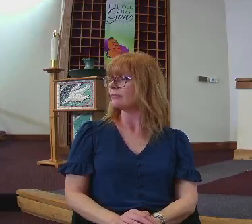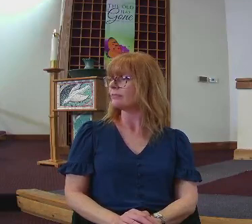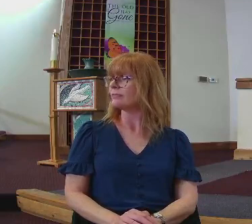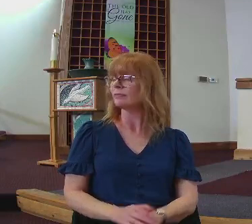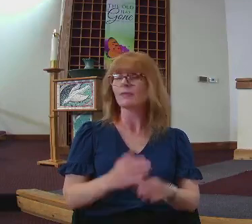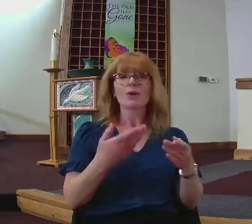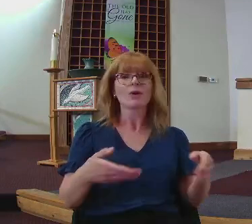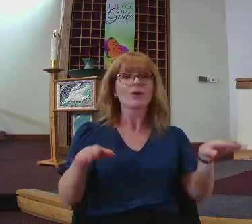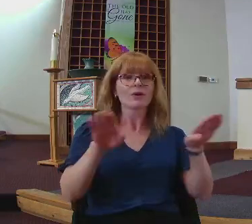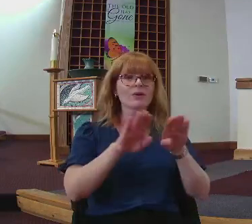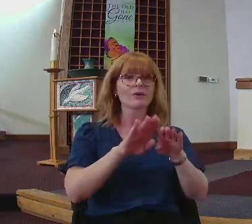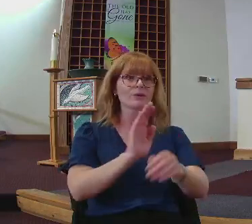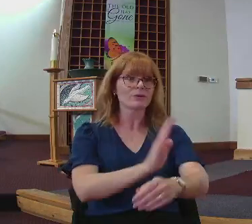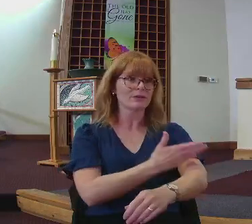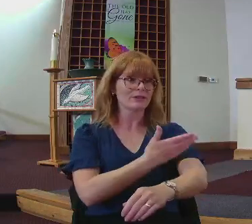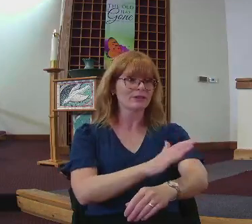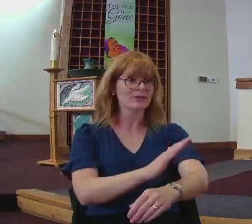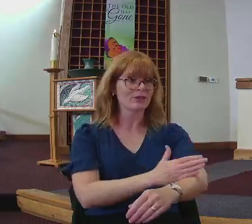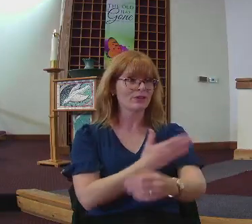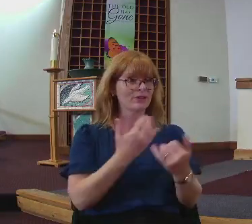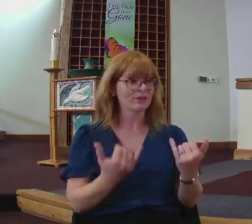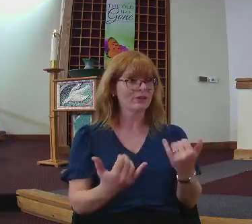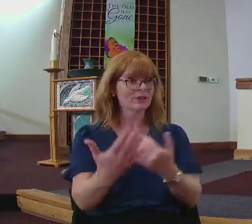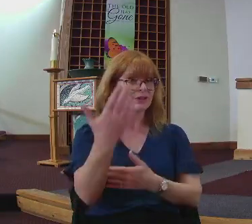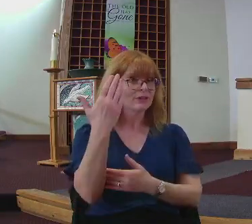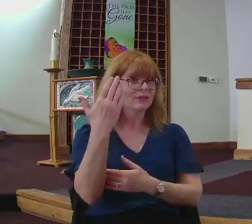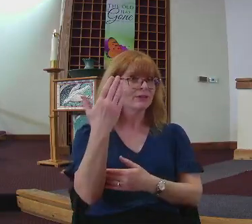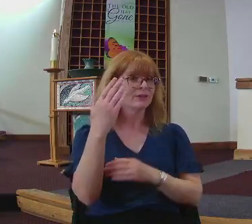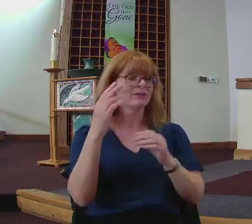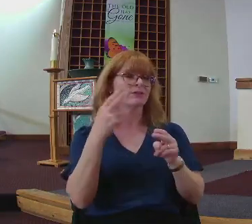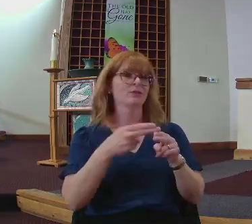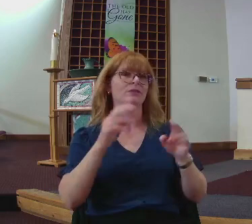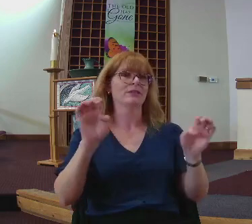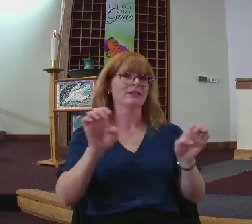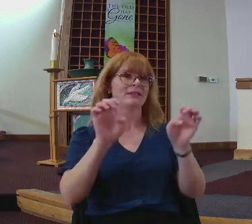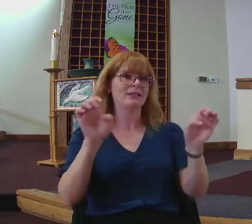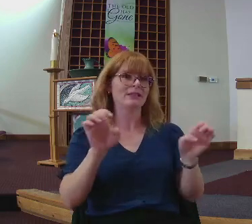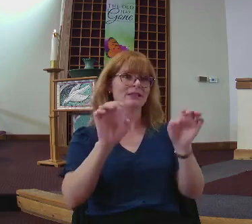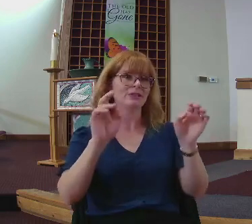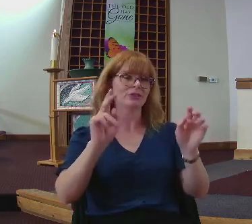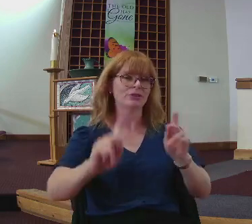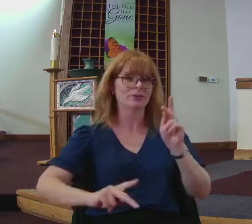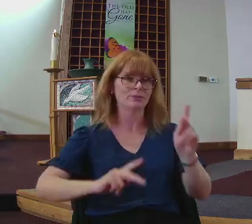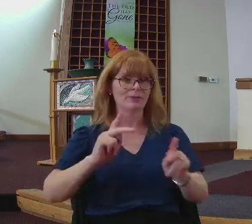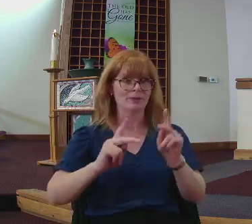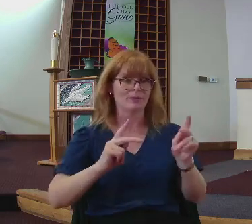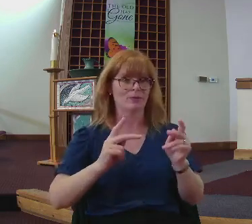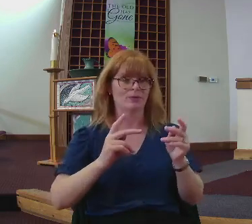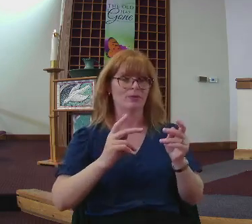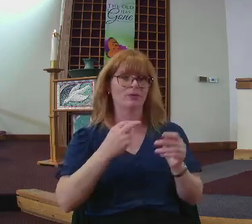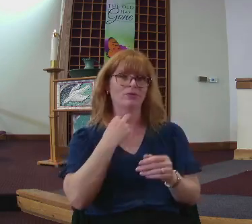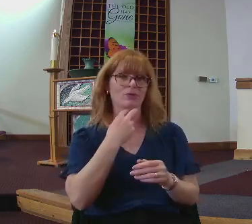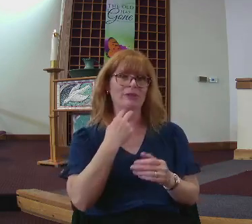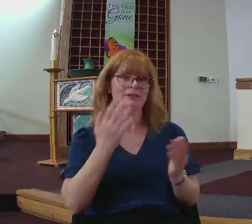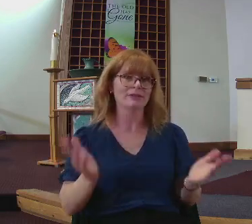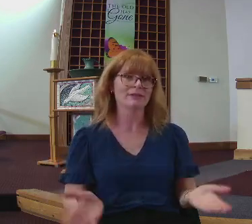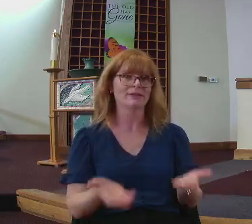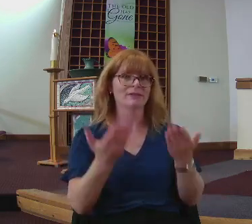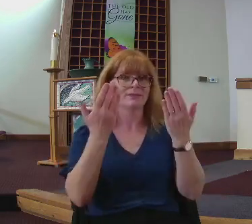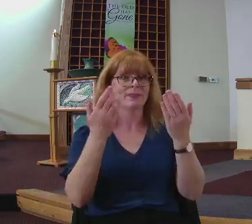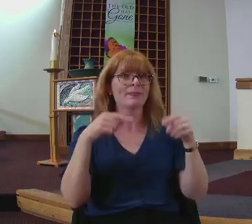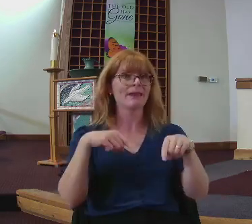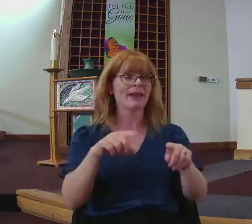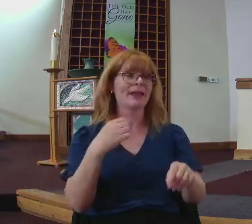Our closing hymn this morning is Easter People, Raise Your Voices. And as we sing